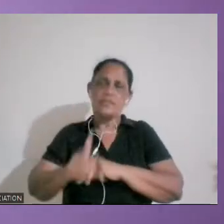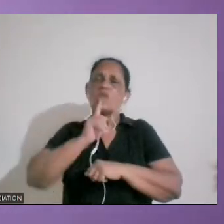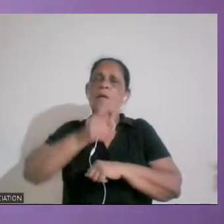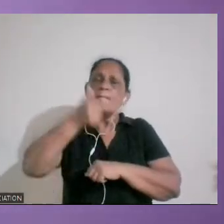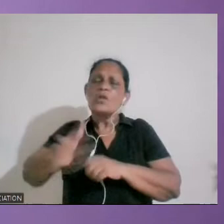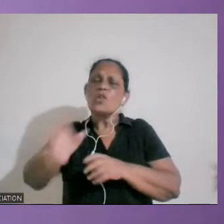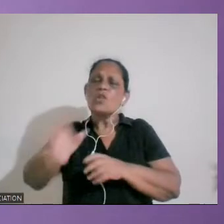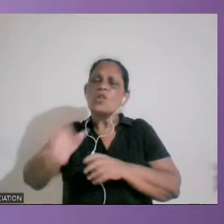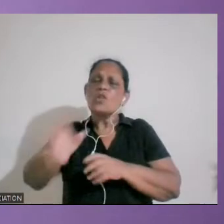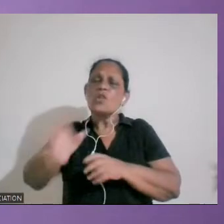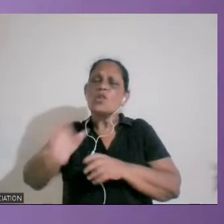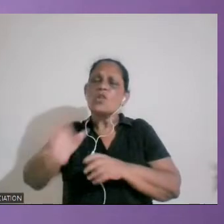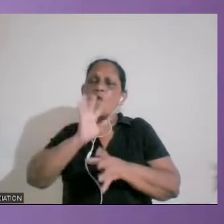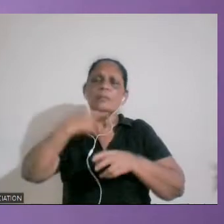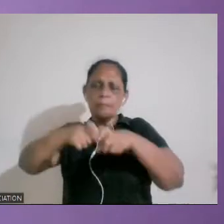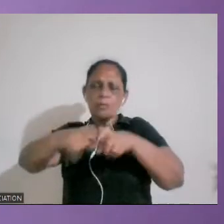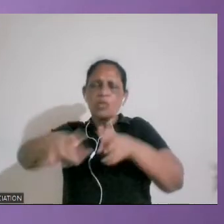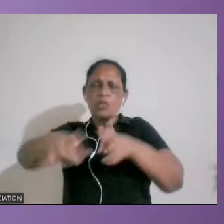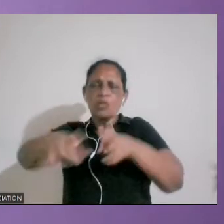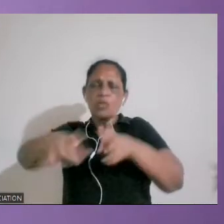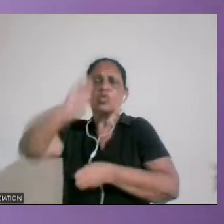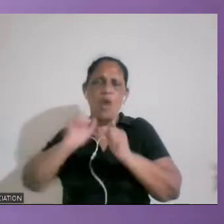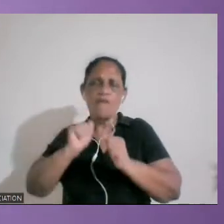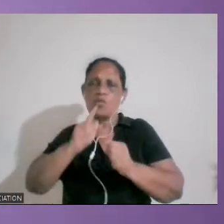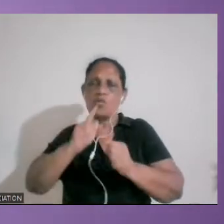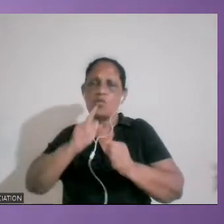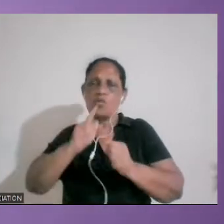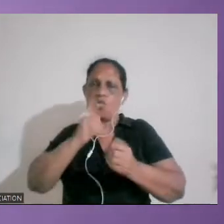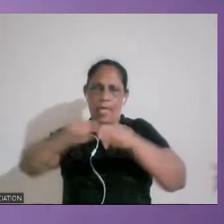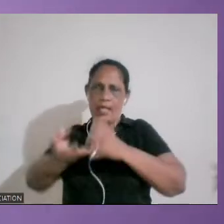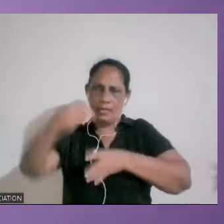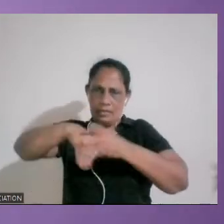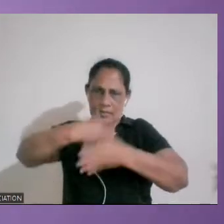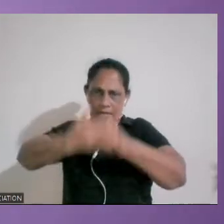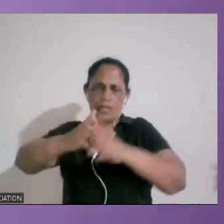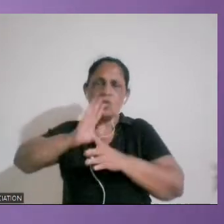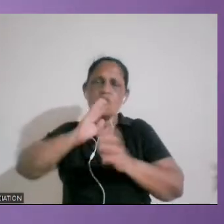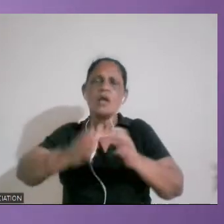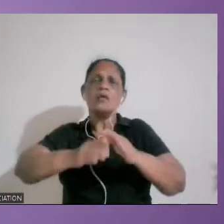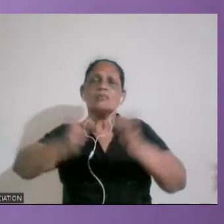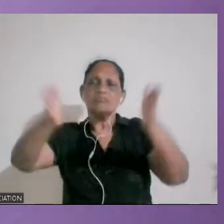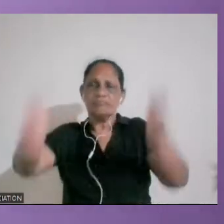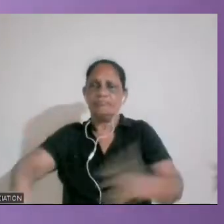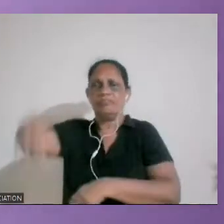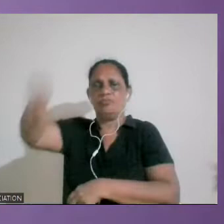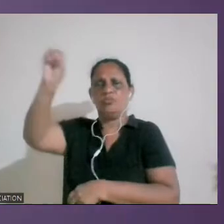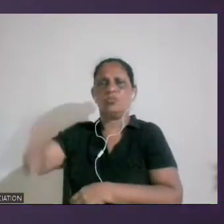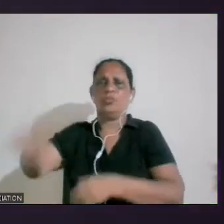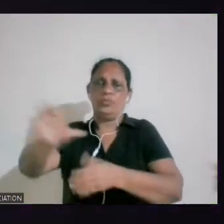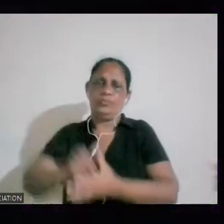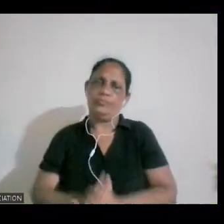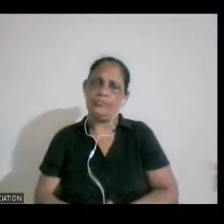the best way to dispose of your sanitary pad is to actually wrap it in tissue and throw it in a bin.